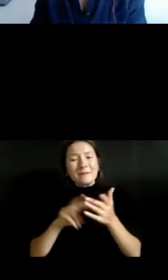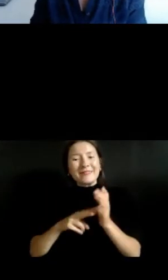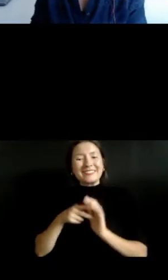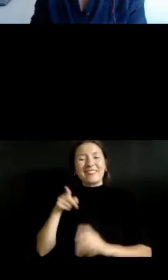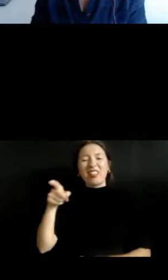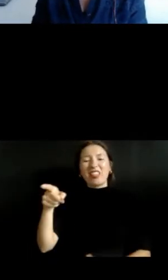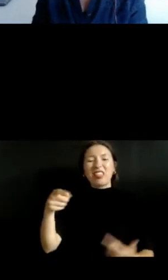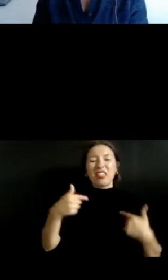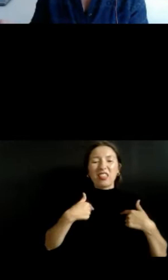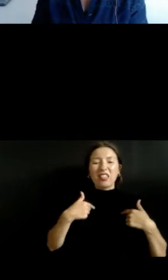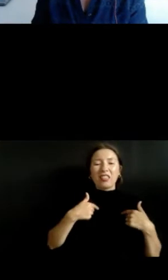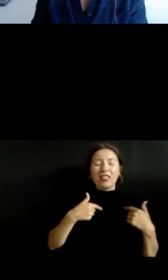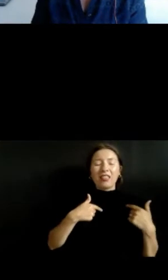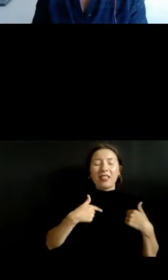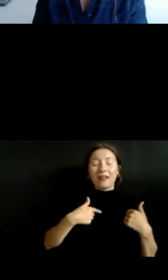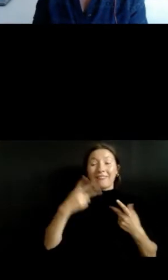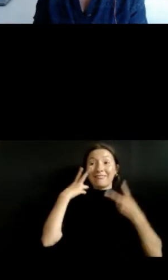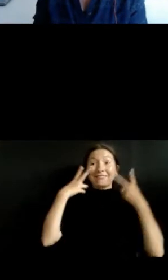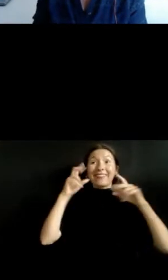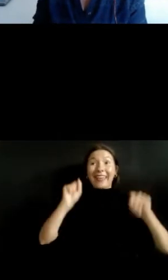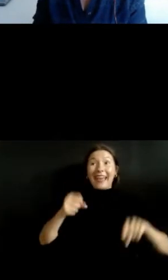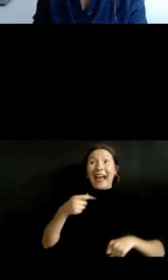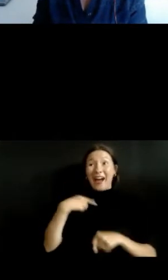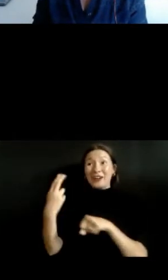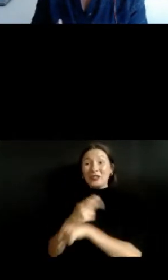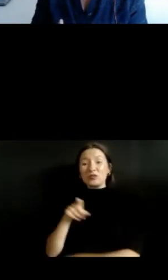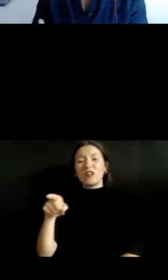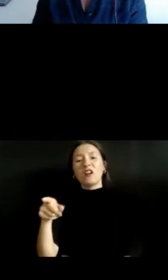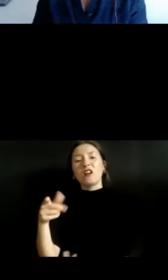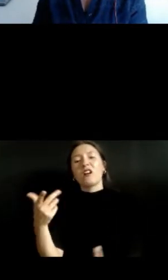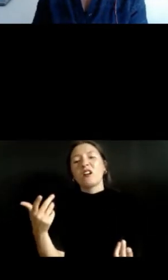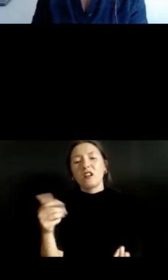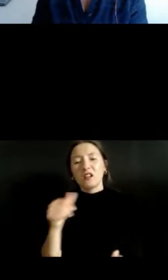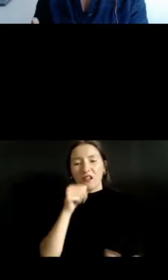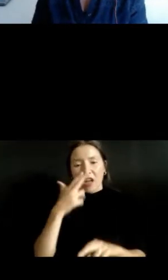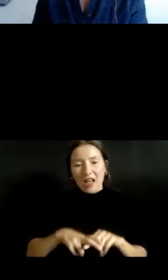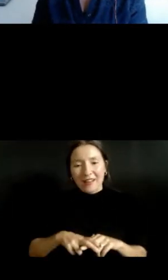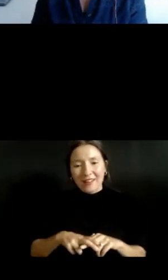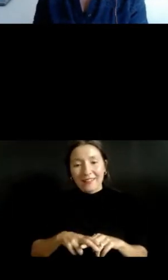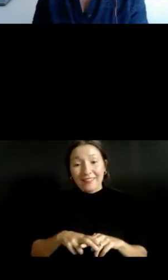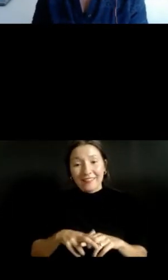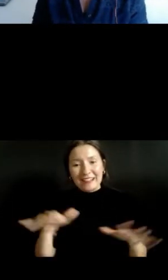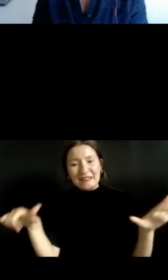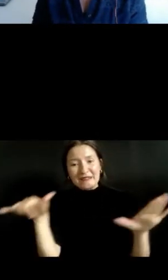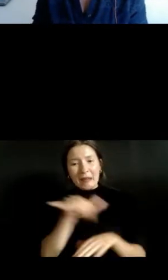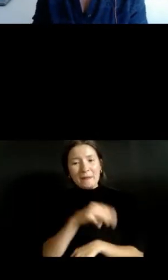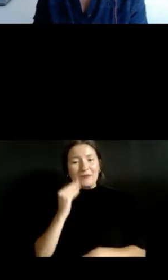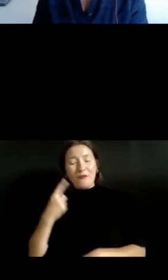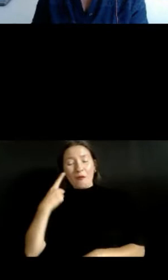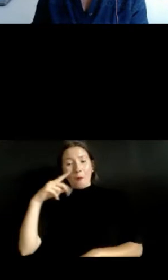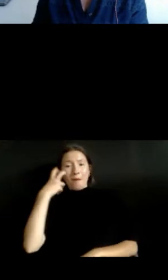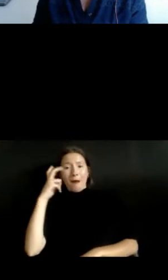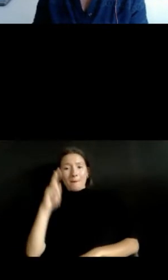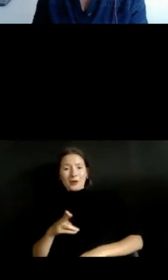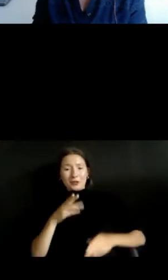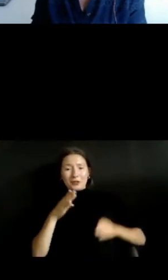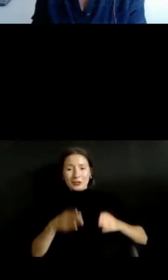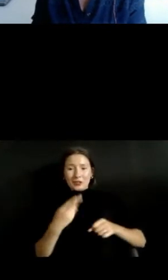visual engagement or video content from our courses in order to make them accessible. But it doesn't have to be that